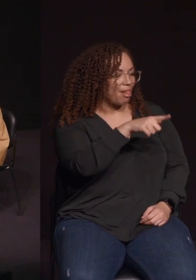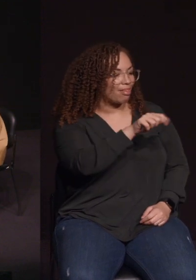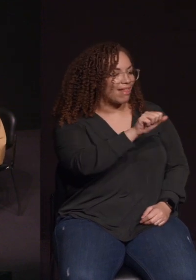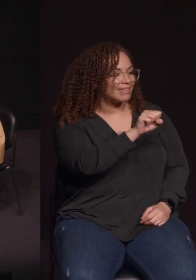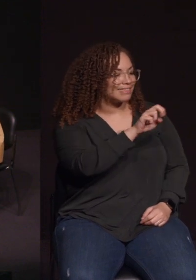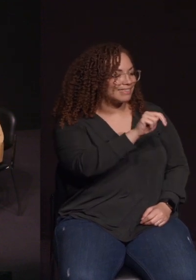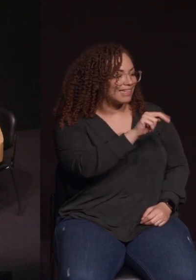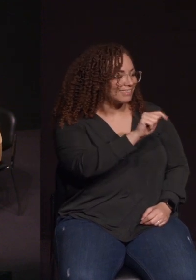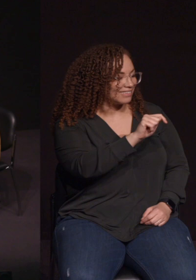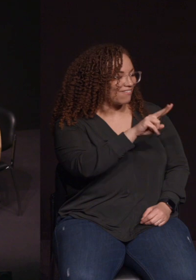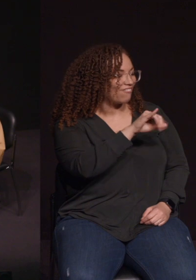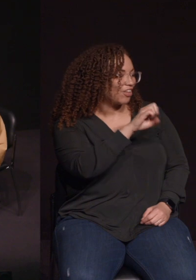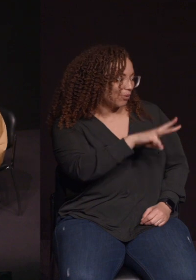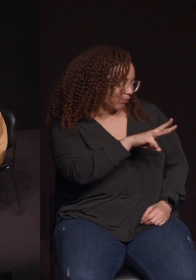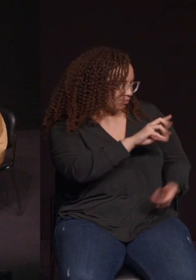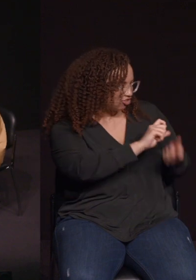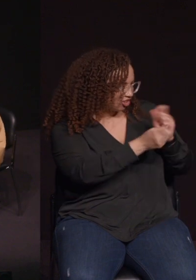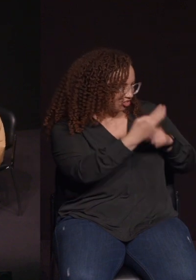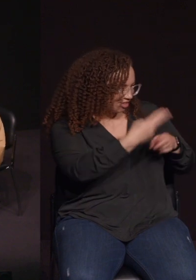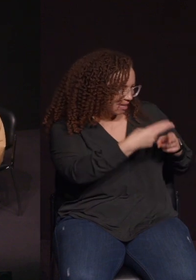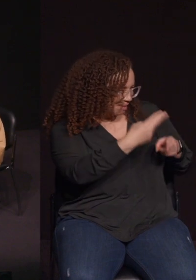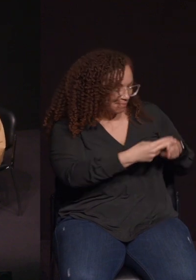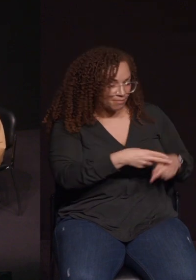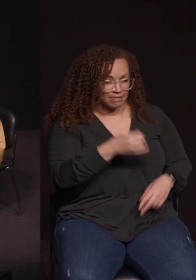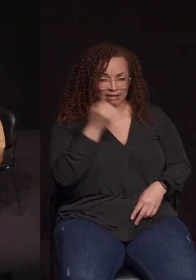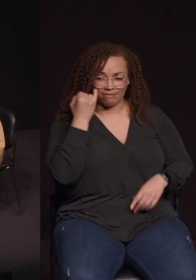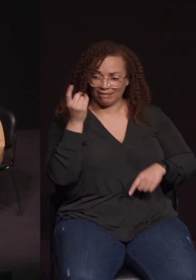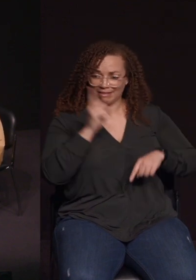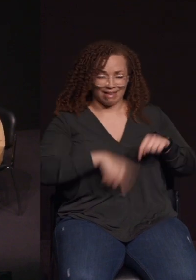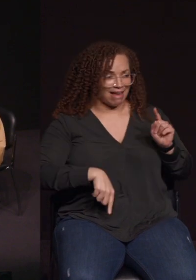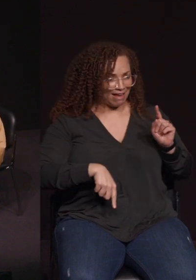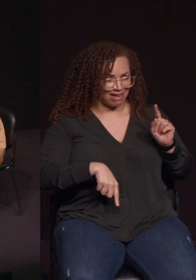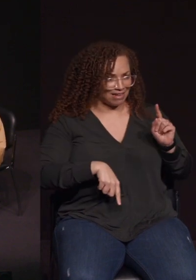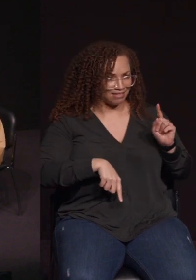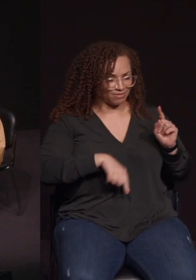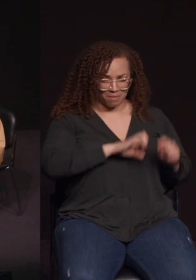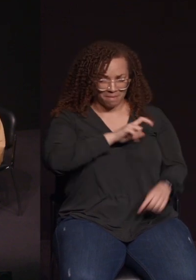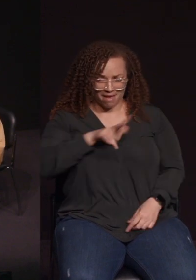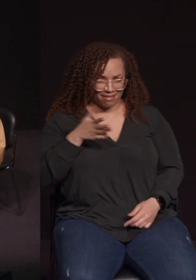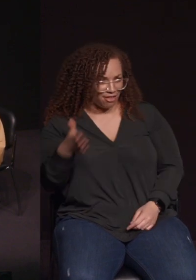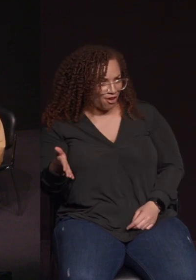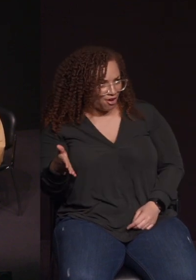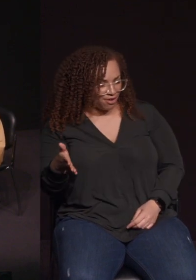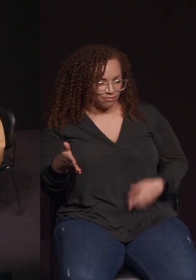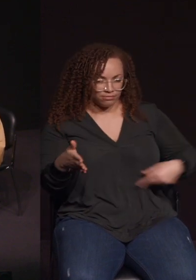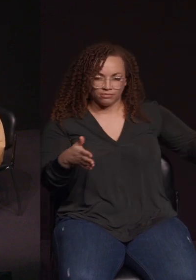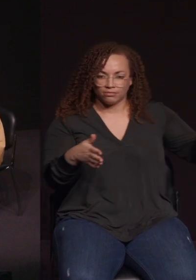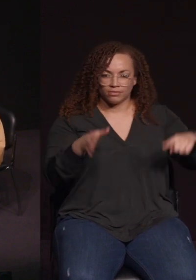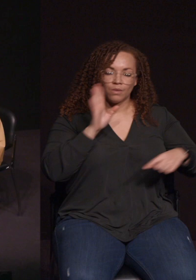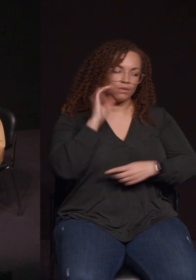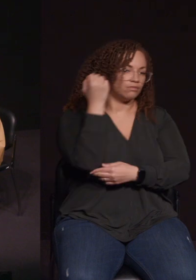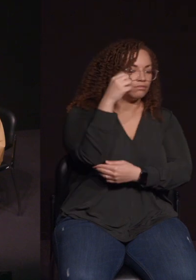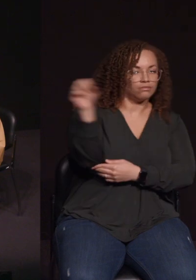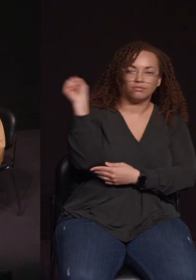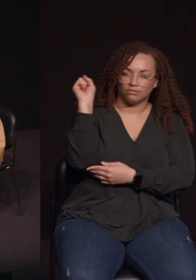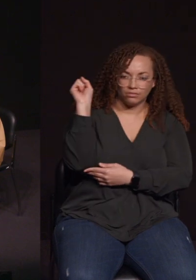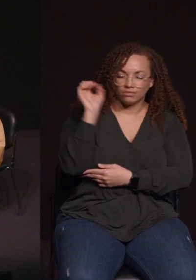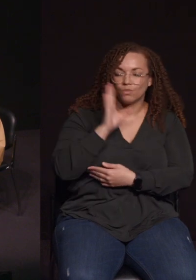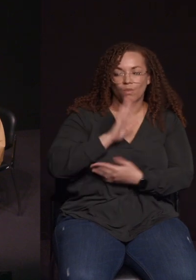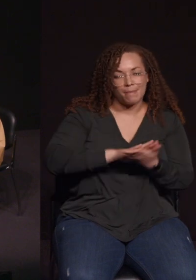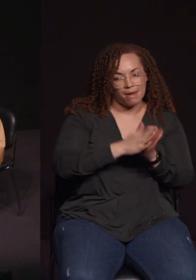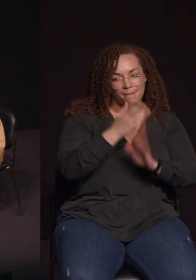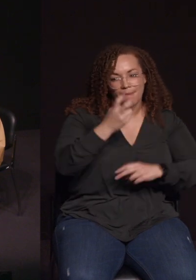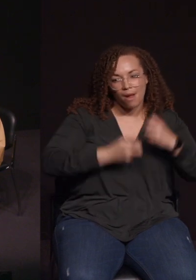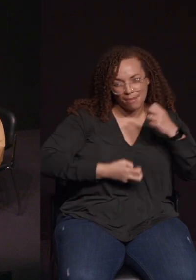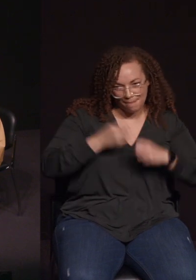It's going to be a problem. Every way possible in Ferguson, they've tried to erase what happened to Mike. They changed